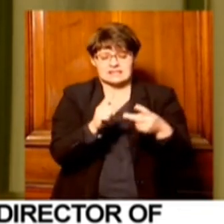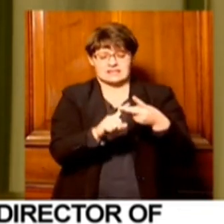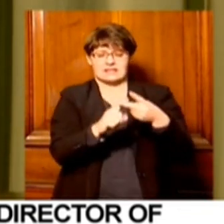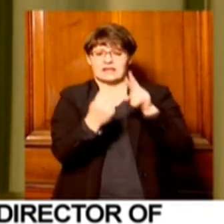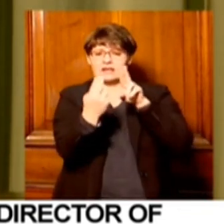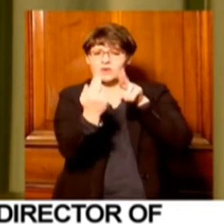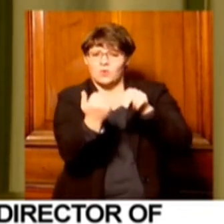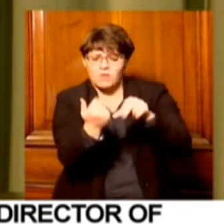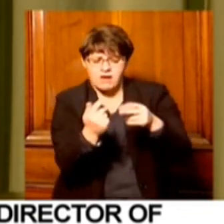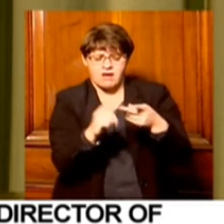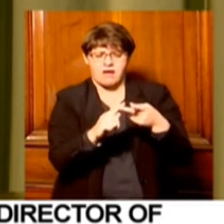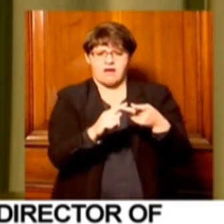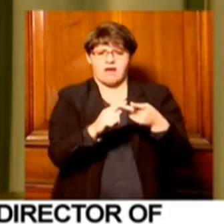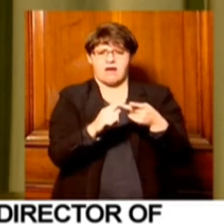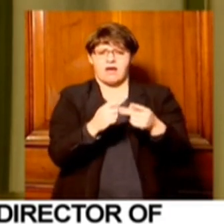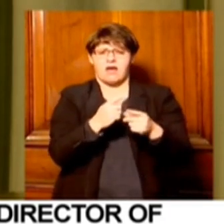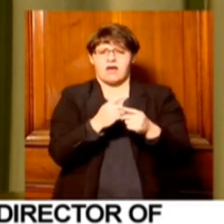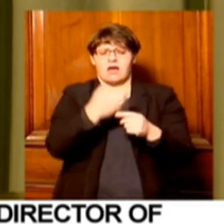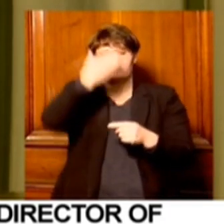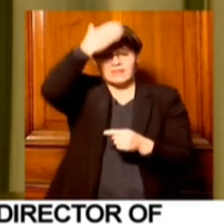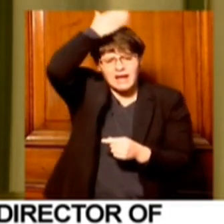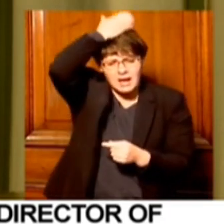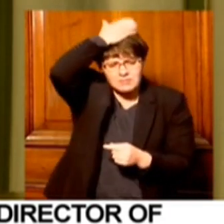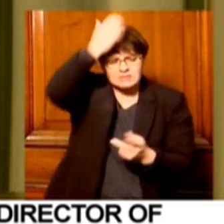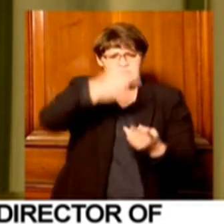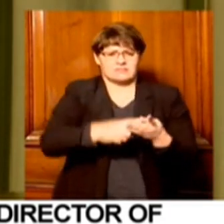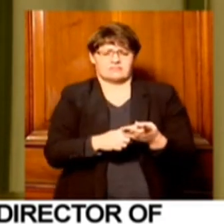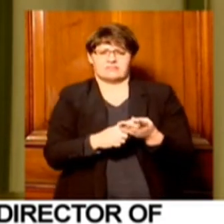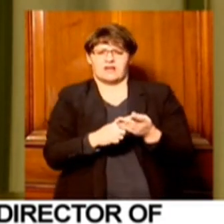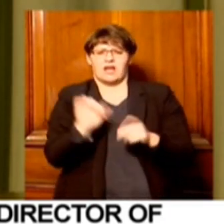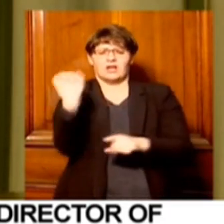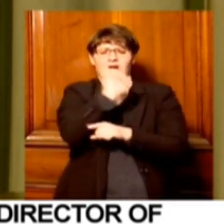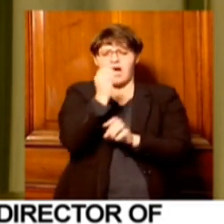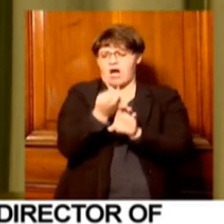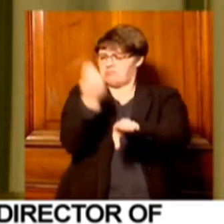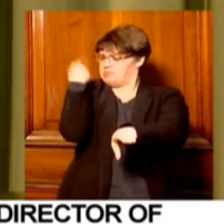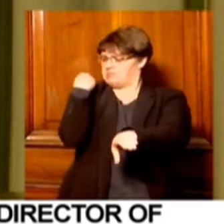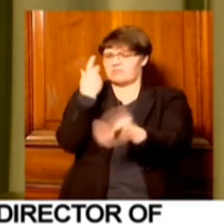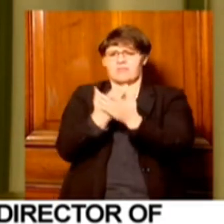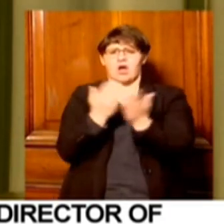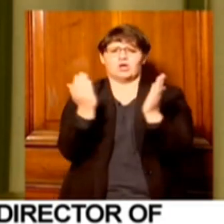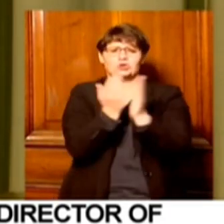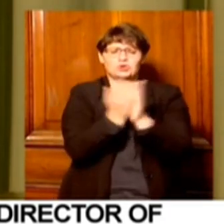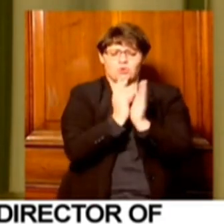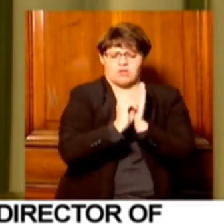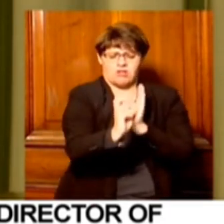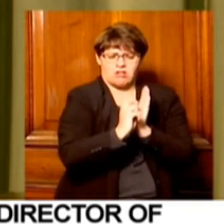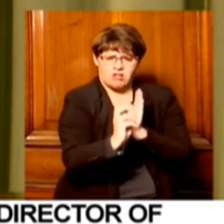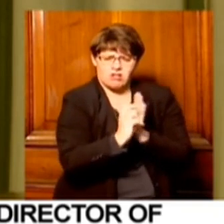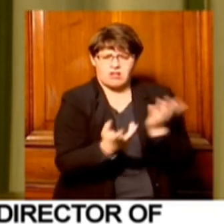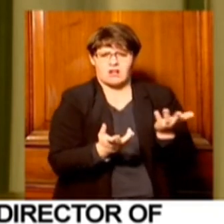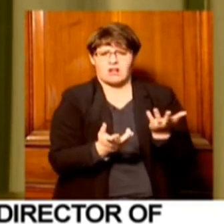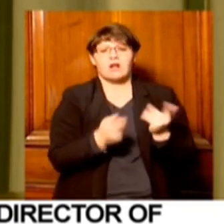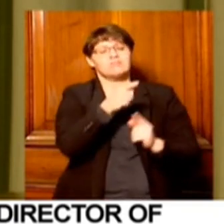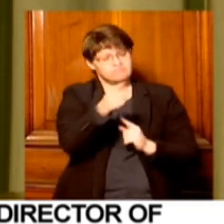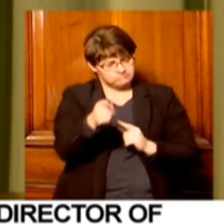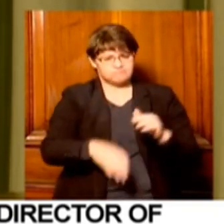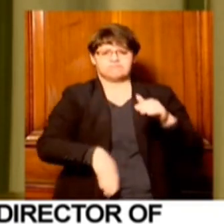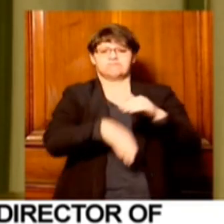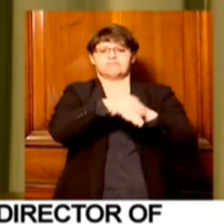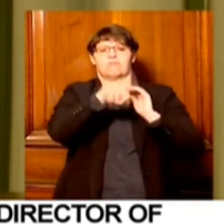taxis, shuttle services, chauffeur-driven vehicles, and scholar transport vehicles are permitted to